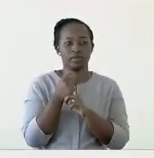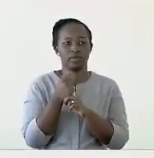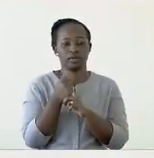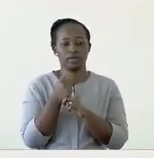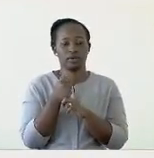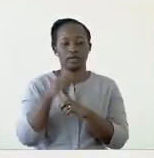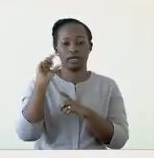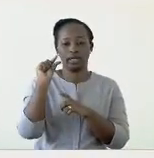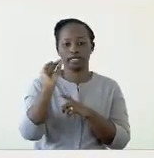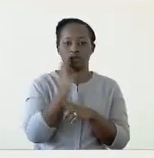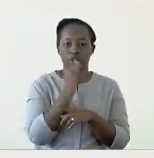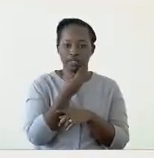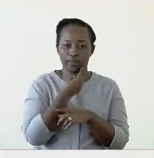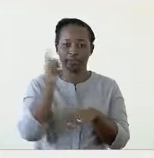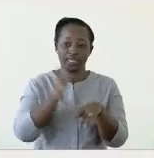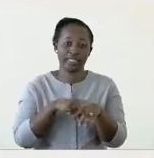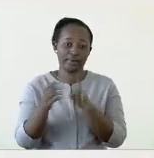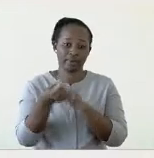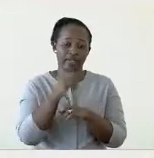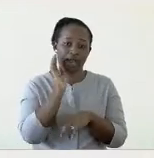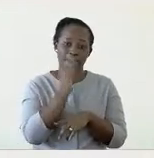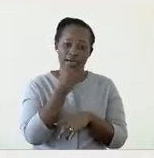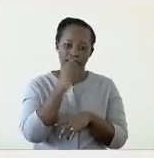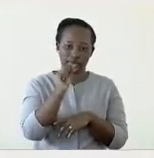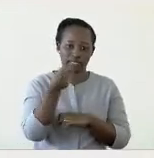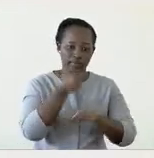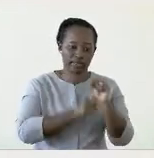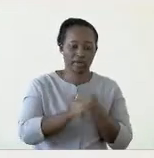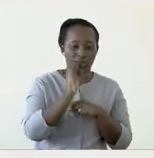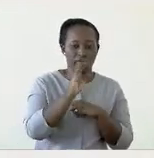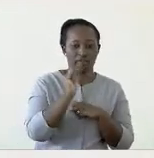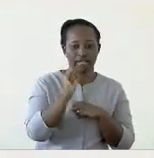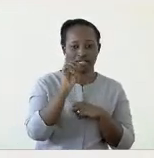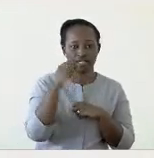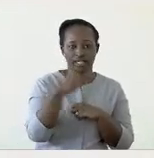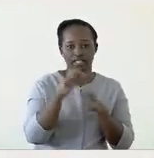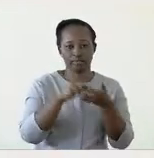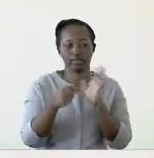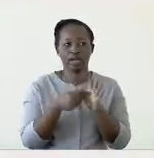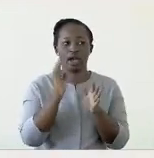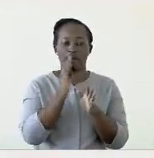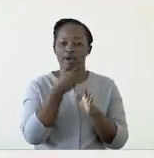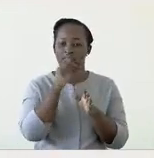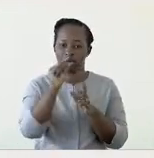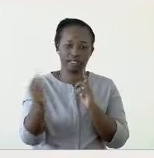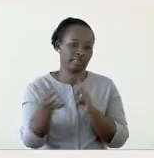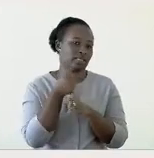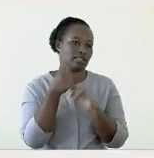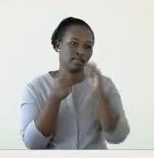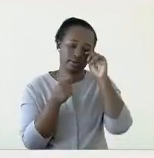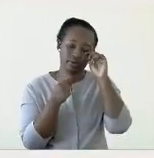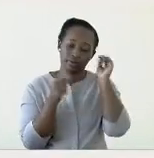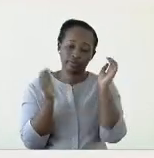reabsorbs less water. Once there is less production of ADH, it means less water is going to be absorbed.